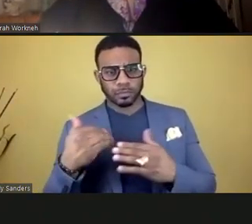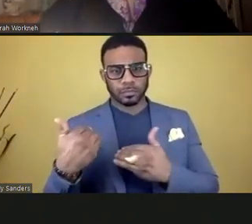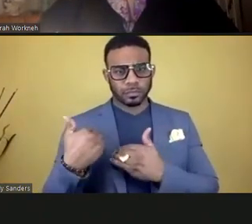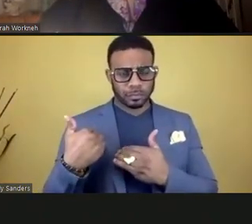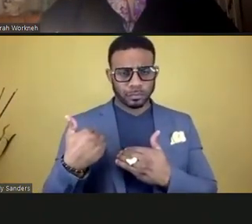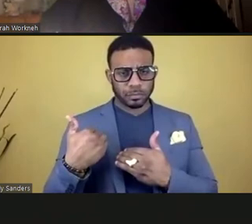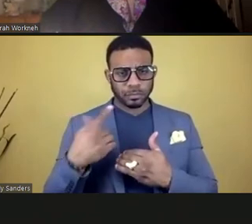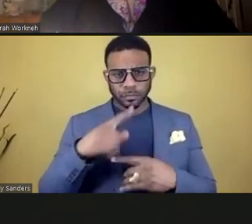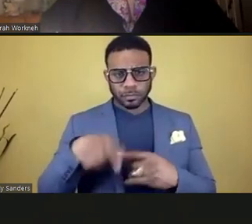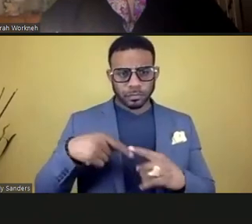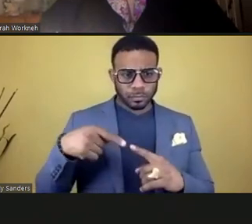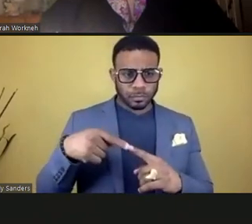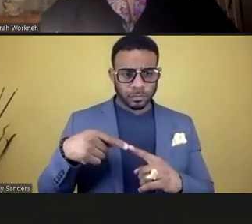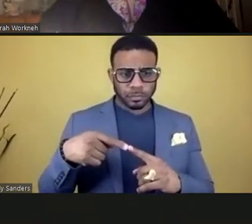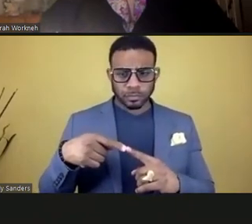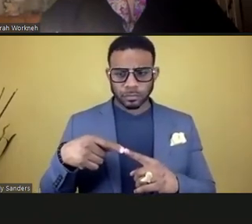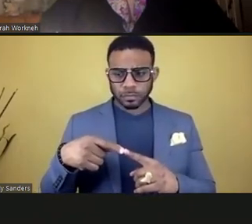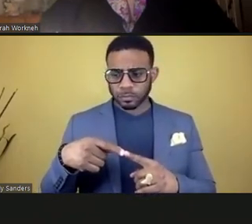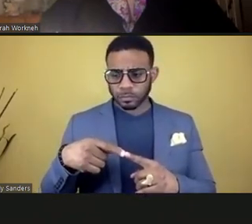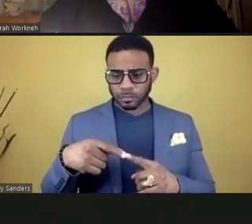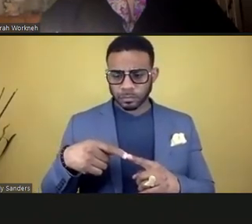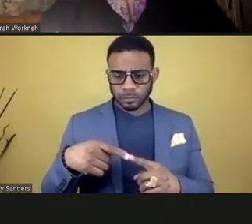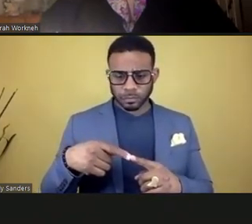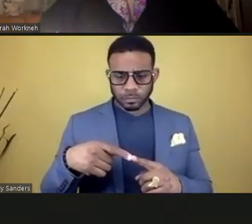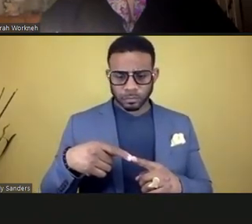accountability around